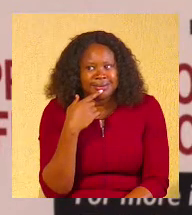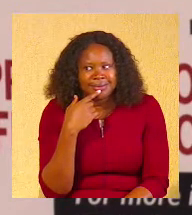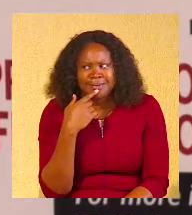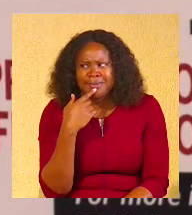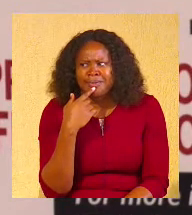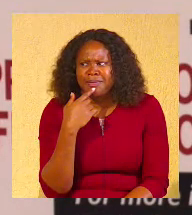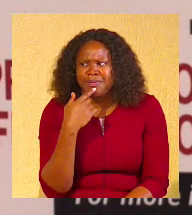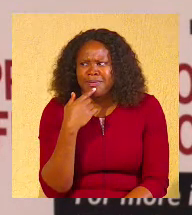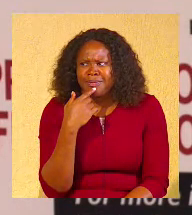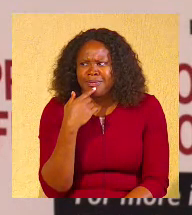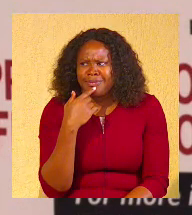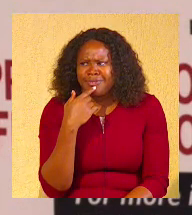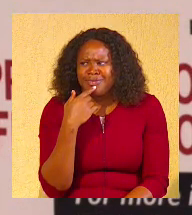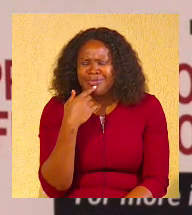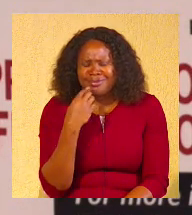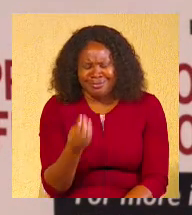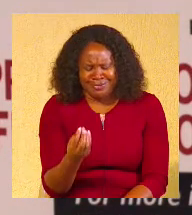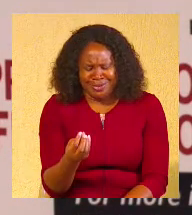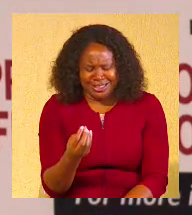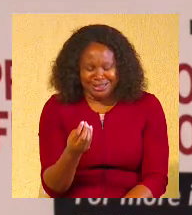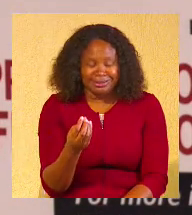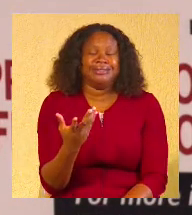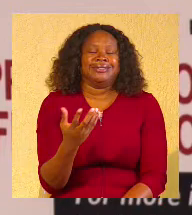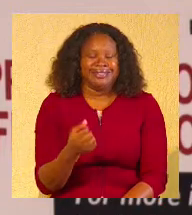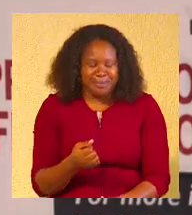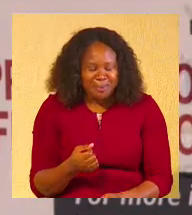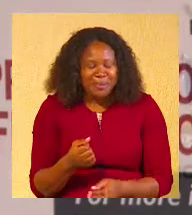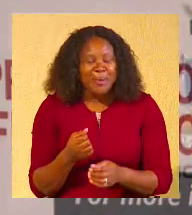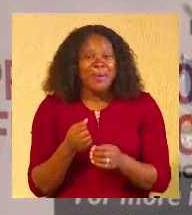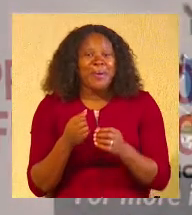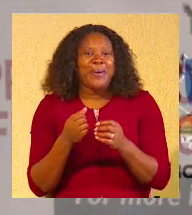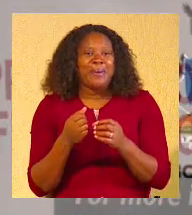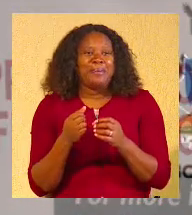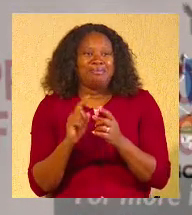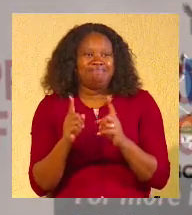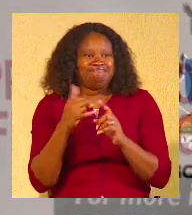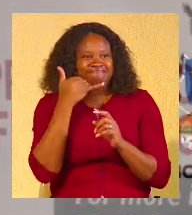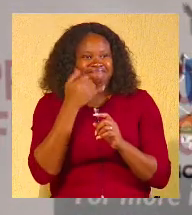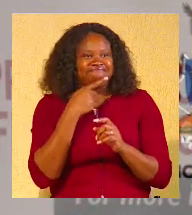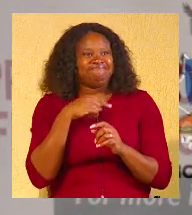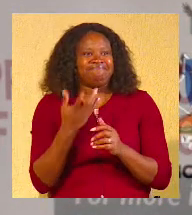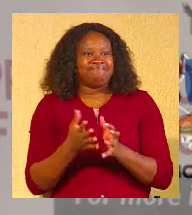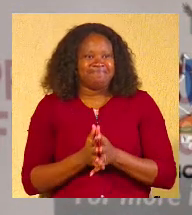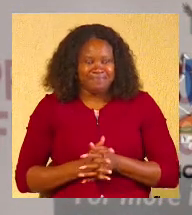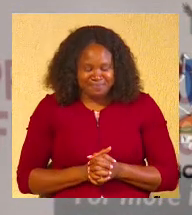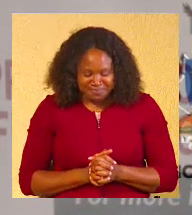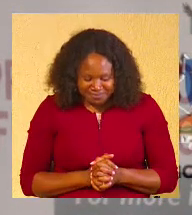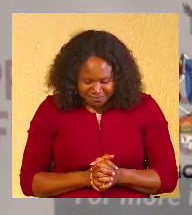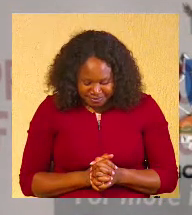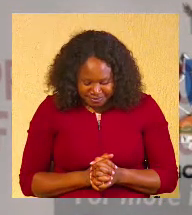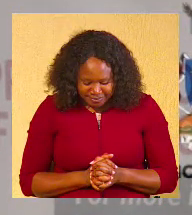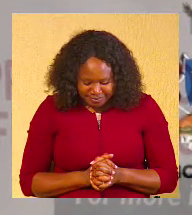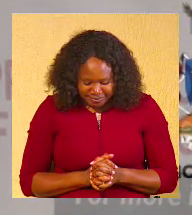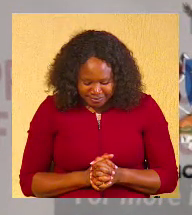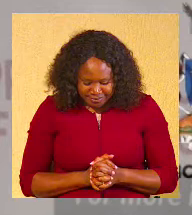Perhaps? Hello? Hello. Yes, Marvin, you're live. All right. What is Good your